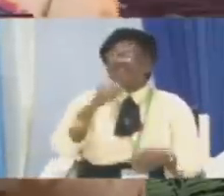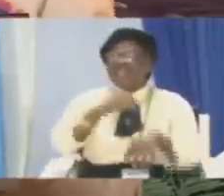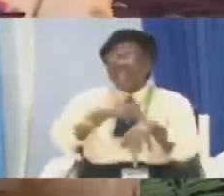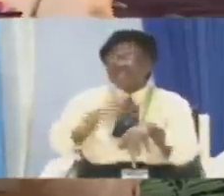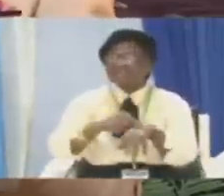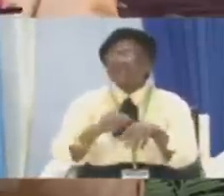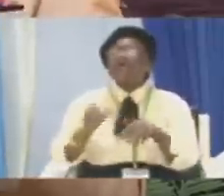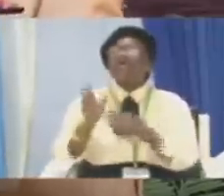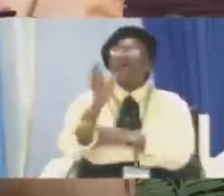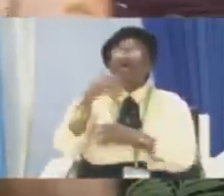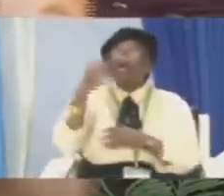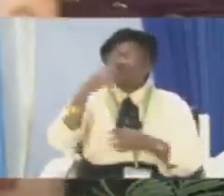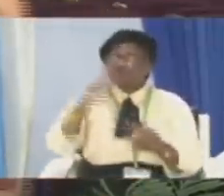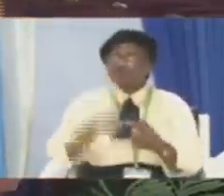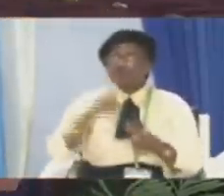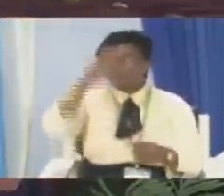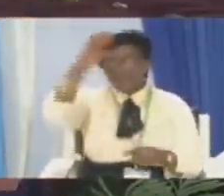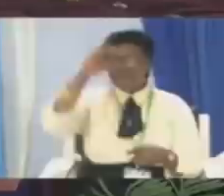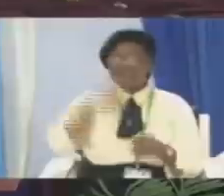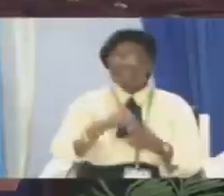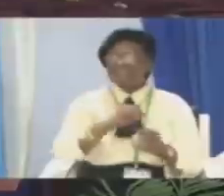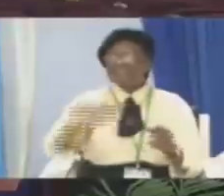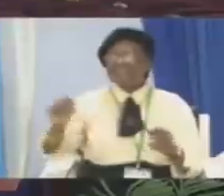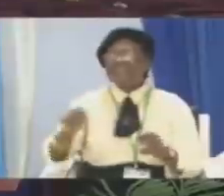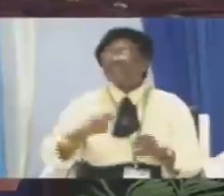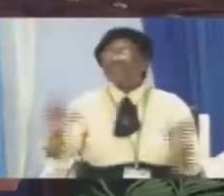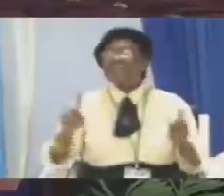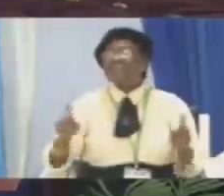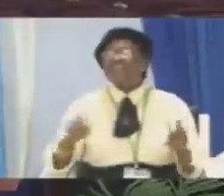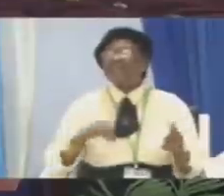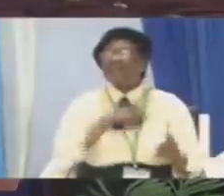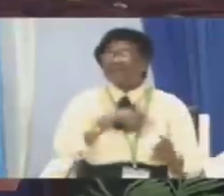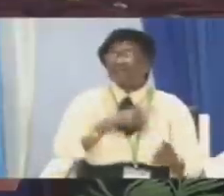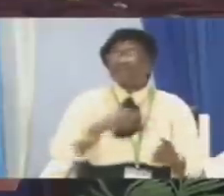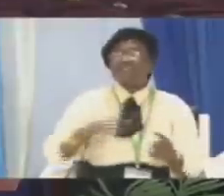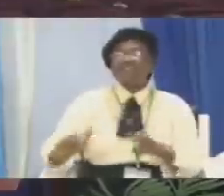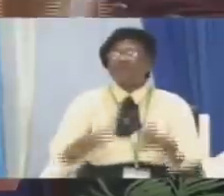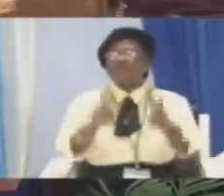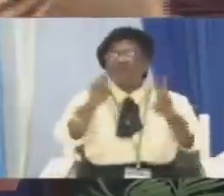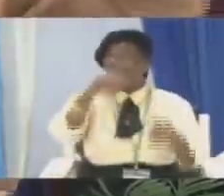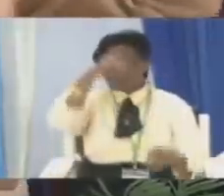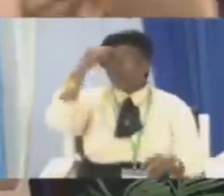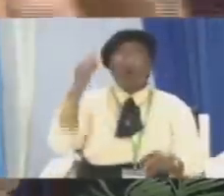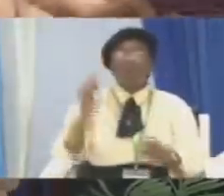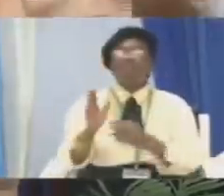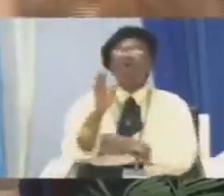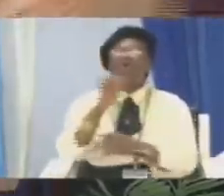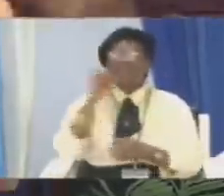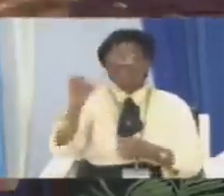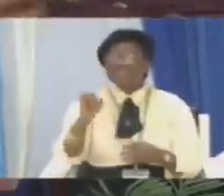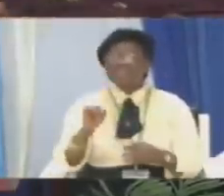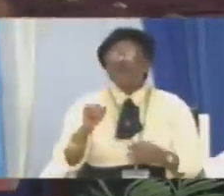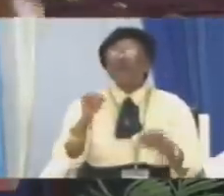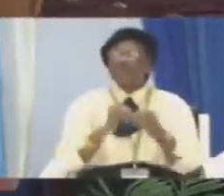to man in a very passionate way, because God is more eager and